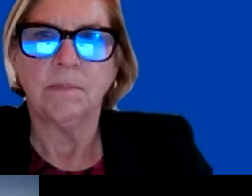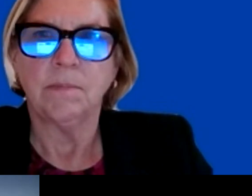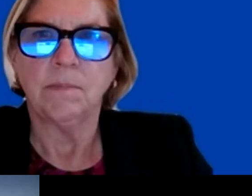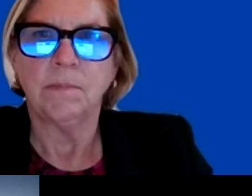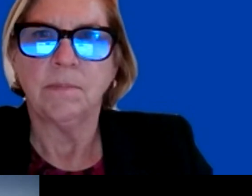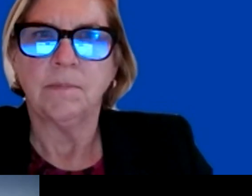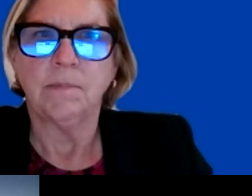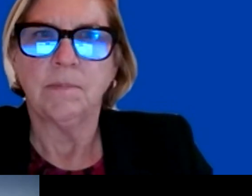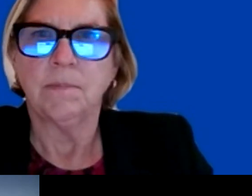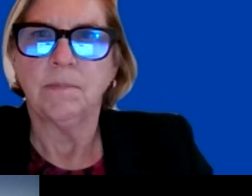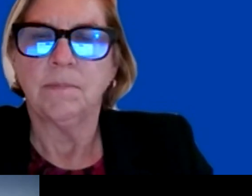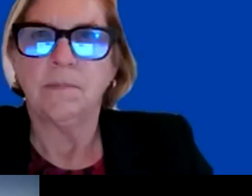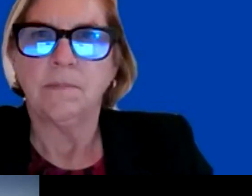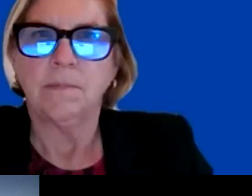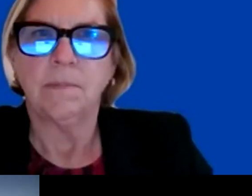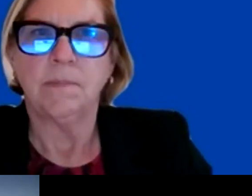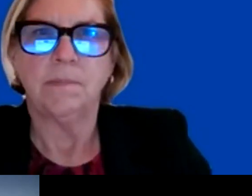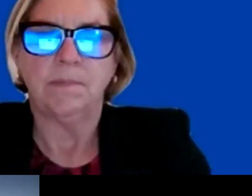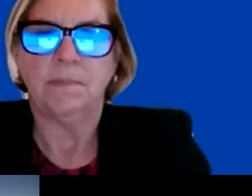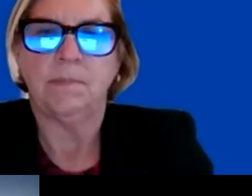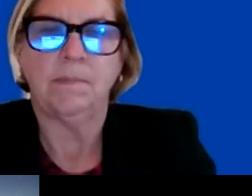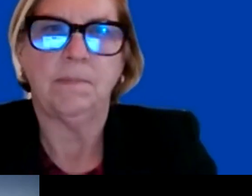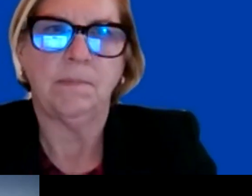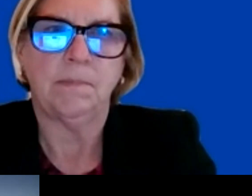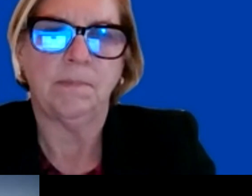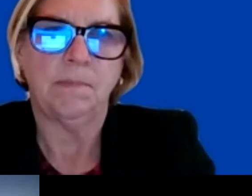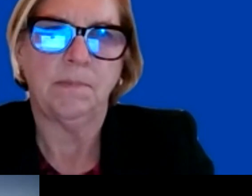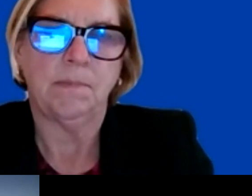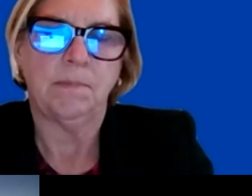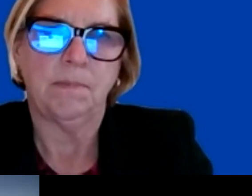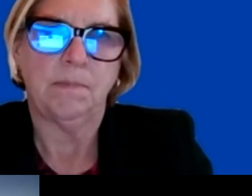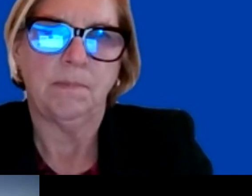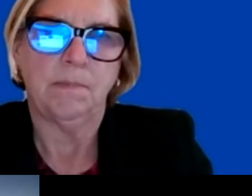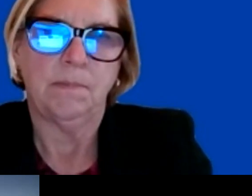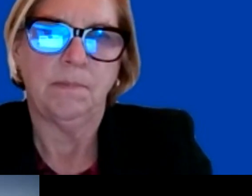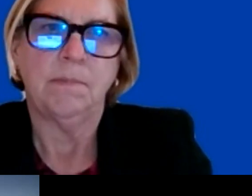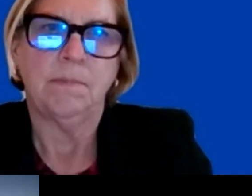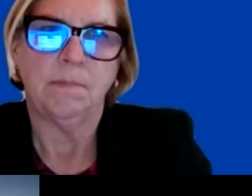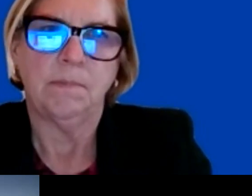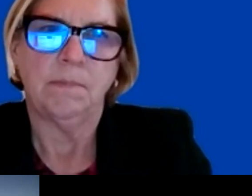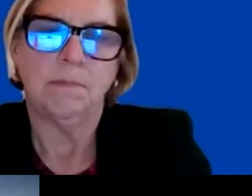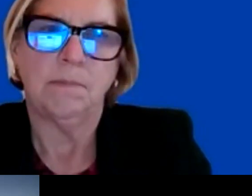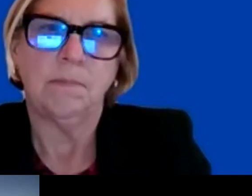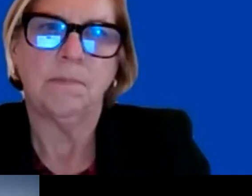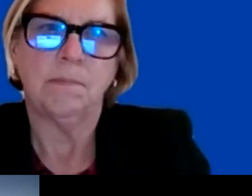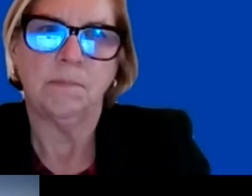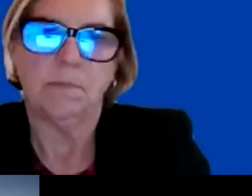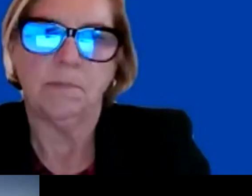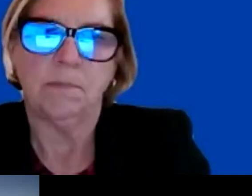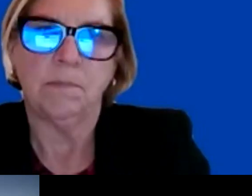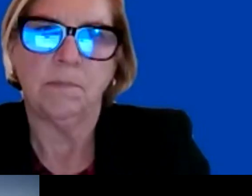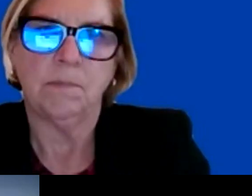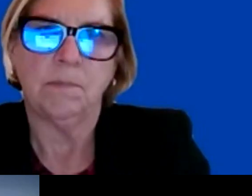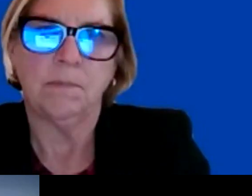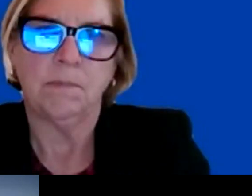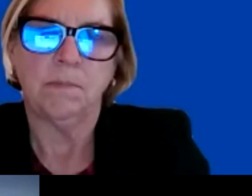Yes, that's fine. That's appropriate. Just feel free to email us at the Engage inbox with any questions. Oh, right. Got it. Thank you. Thank